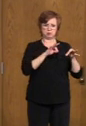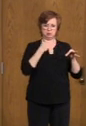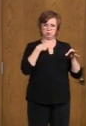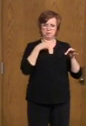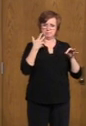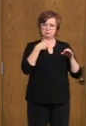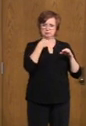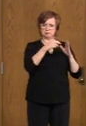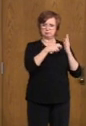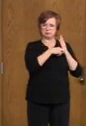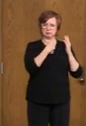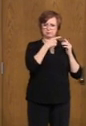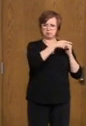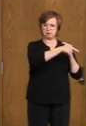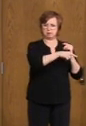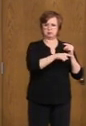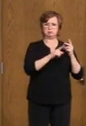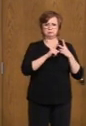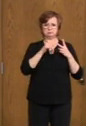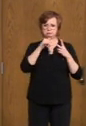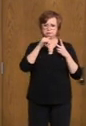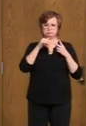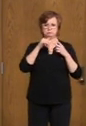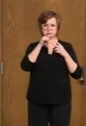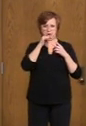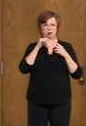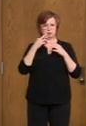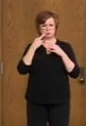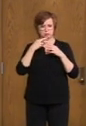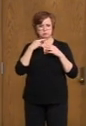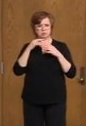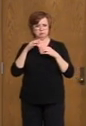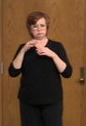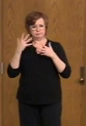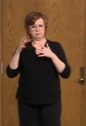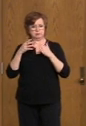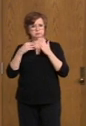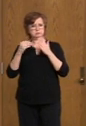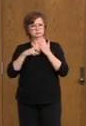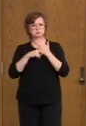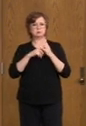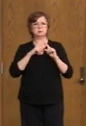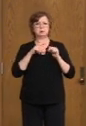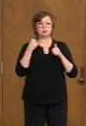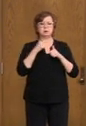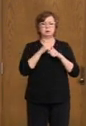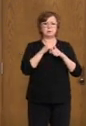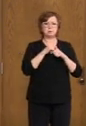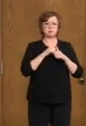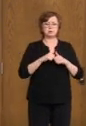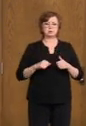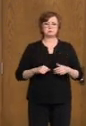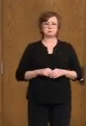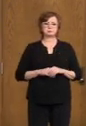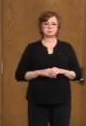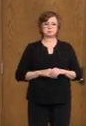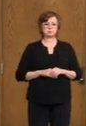that at least, at the very least, we should identify the types of facilities by, is